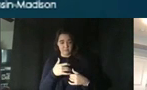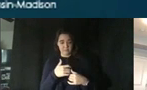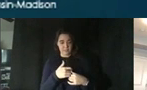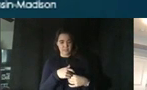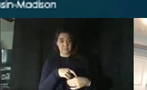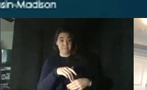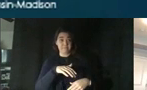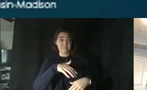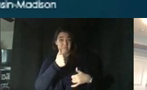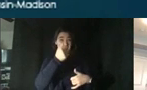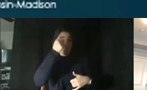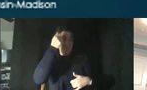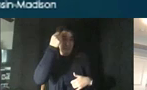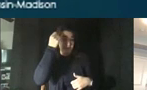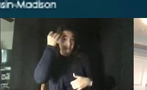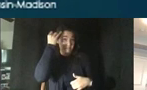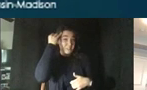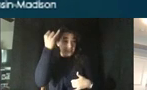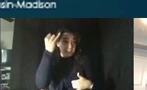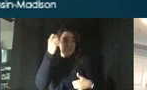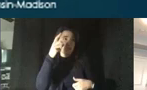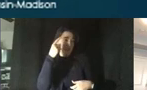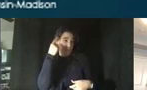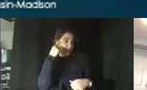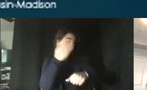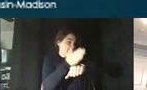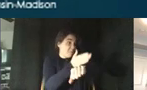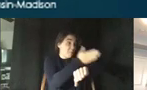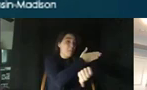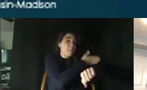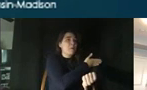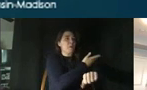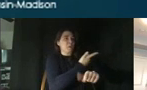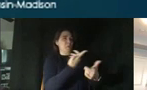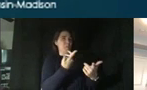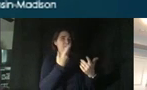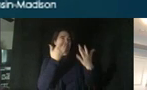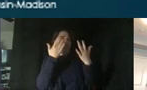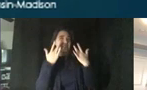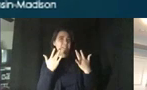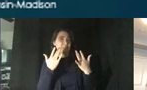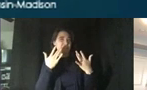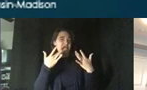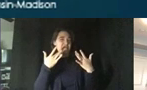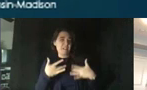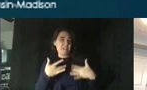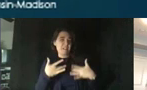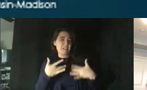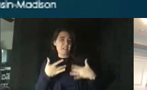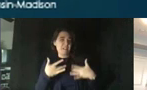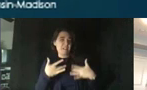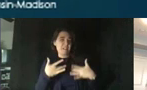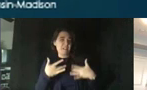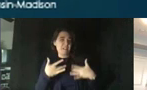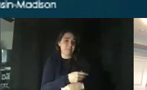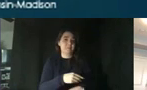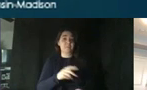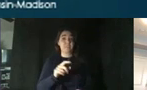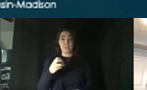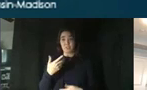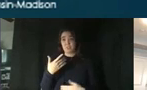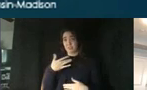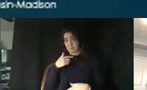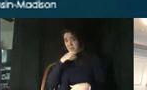Tasha? Do you think we've come a long way, or do you think it's sad that we've gotten only this far? So I would love to be